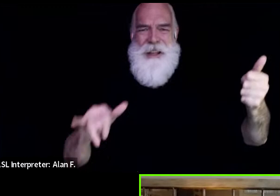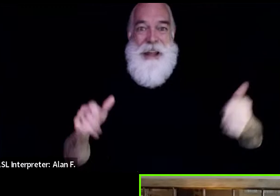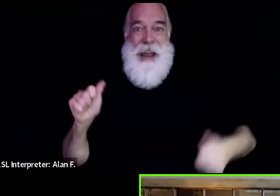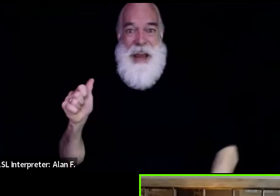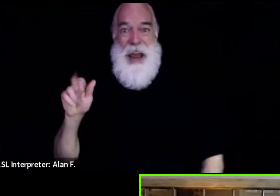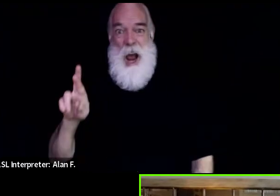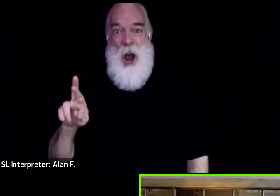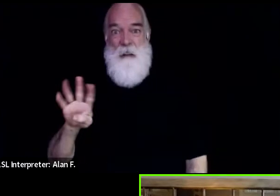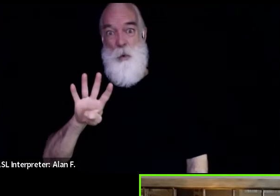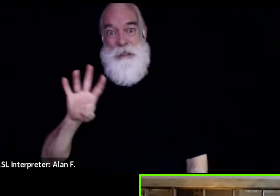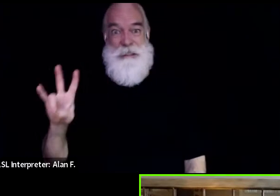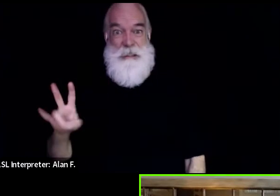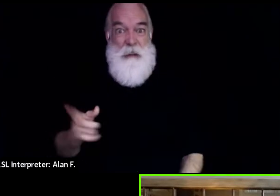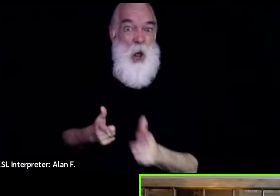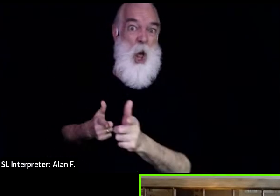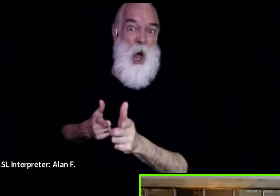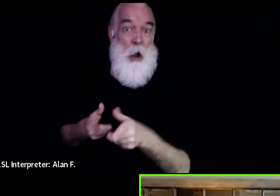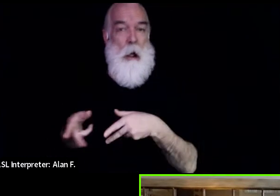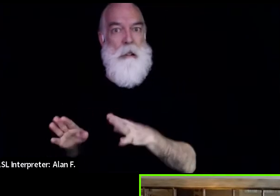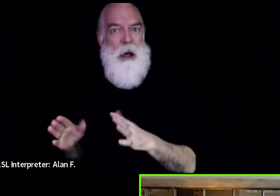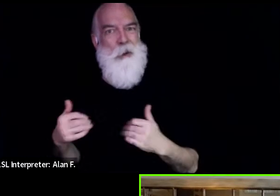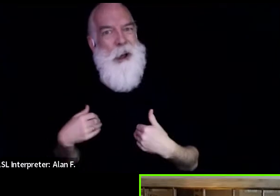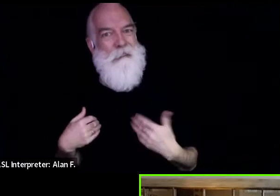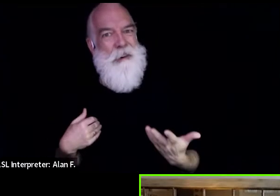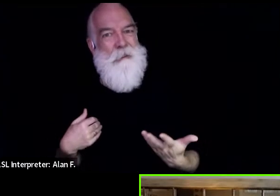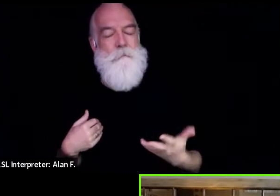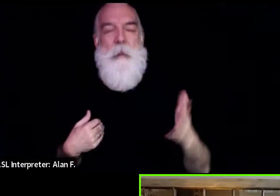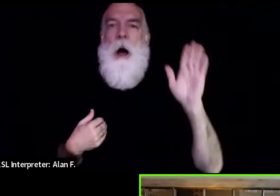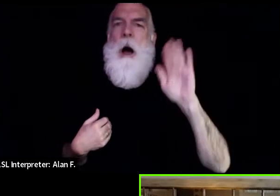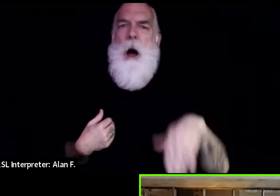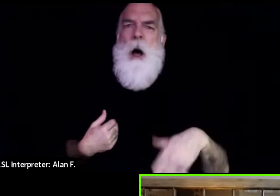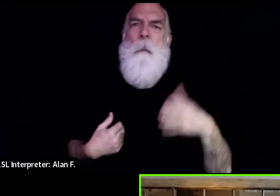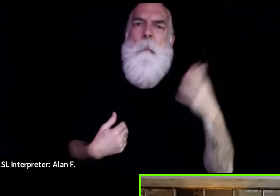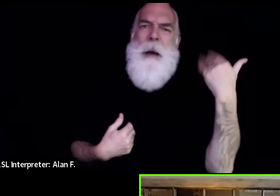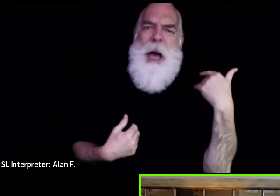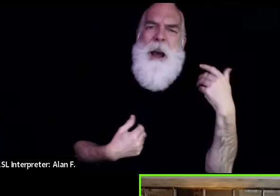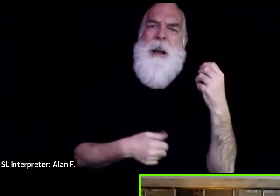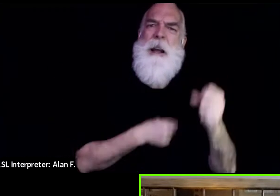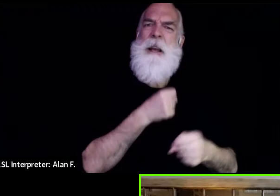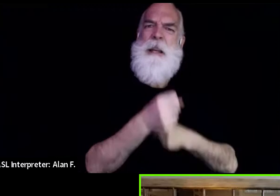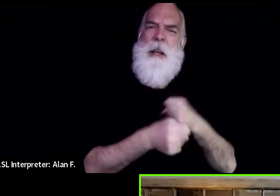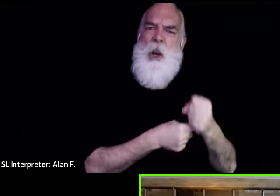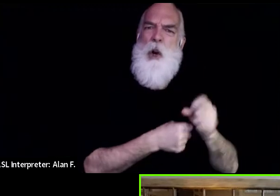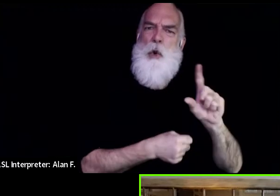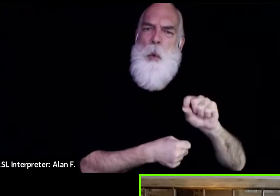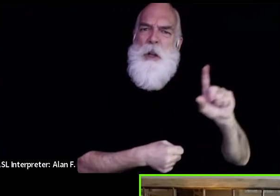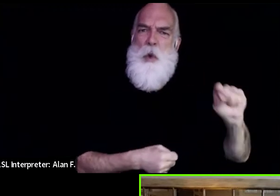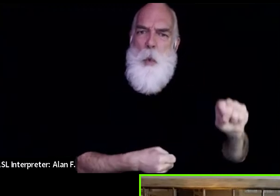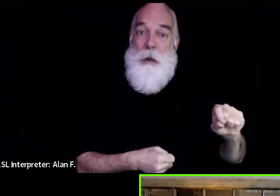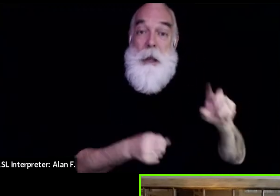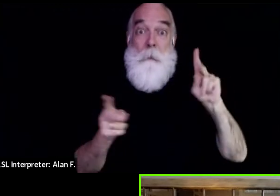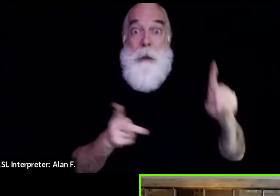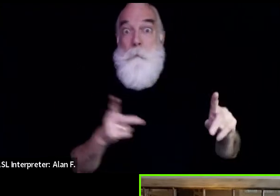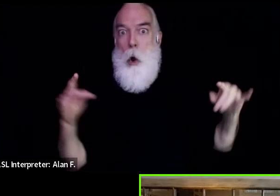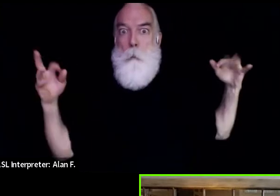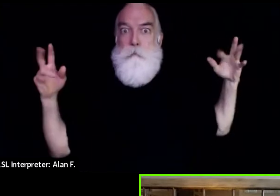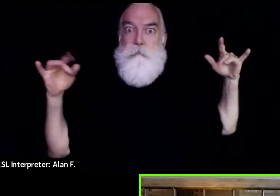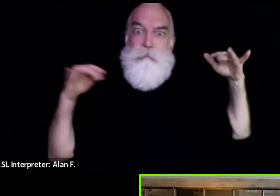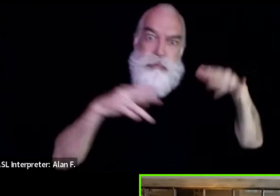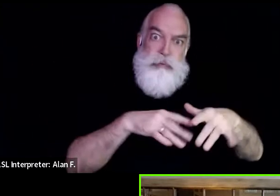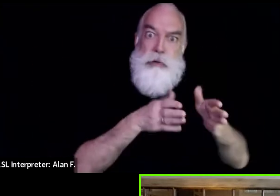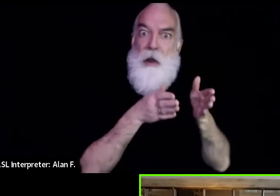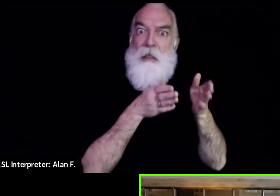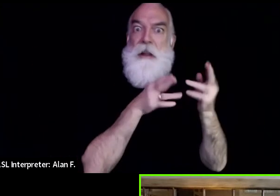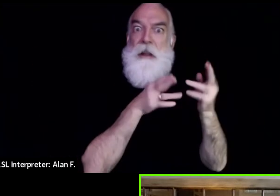the streets in the summer of 2020, it was because we were witnessing something that we had never